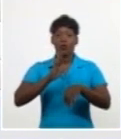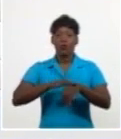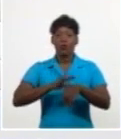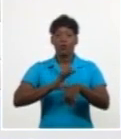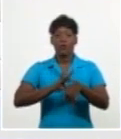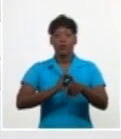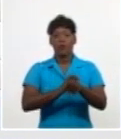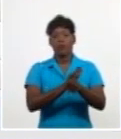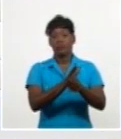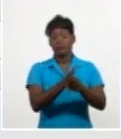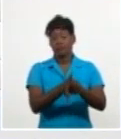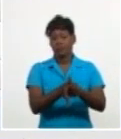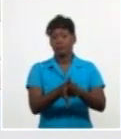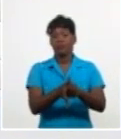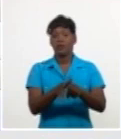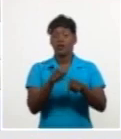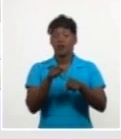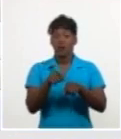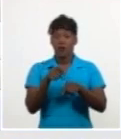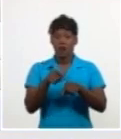totaling